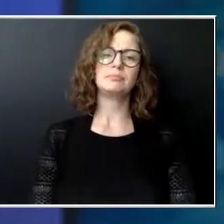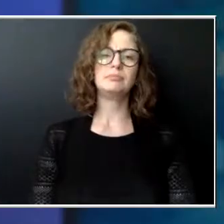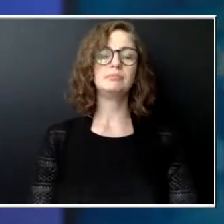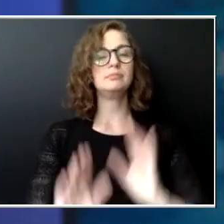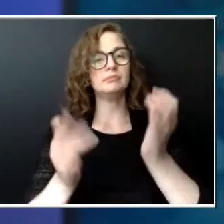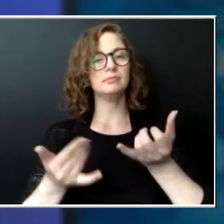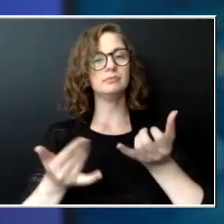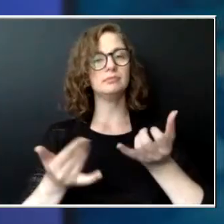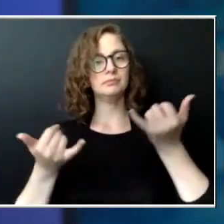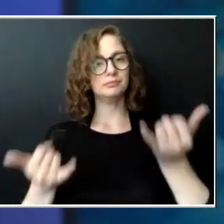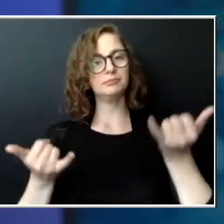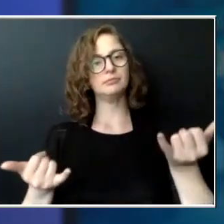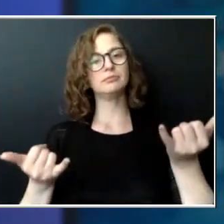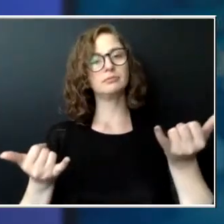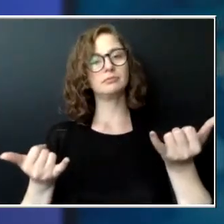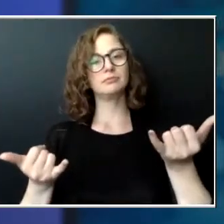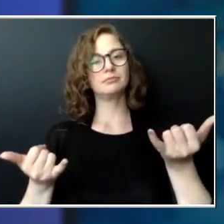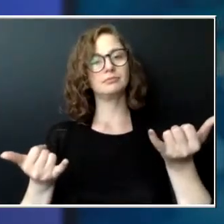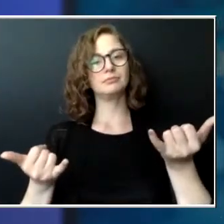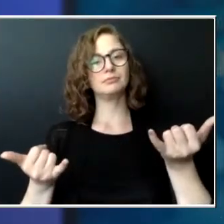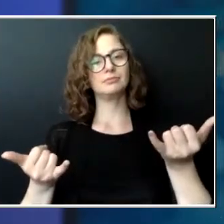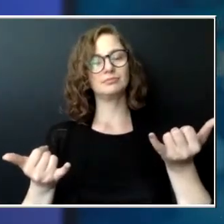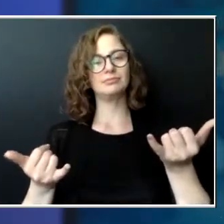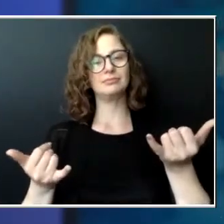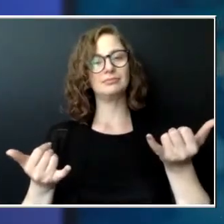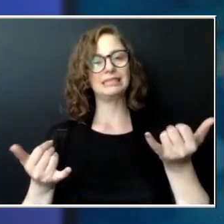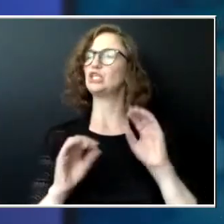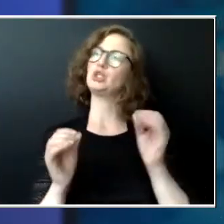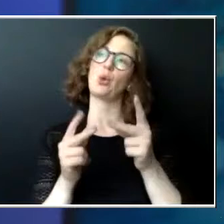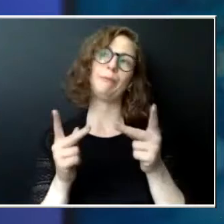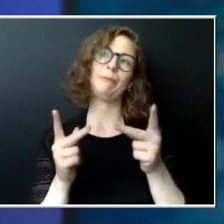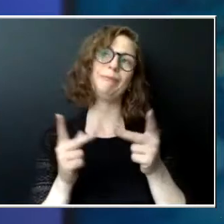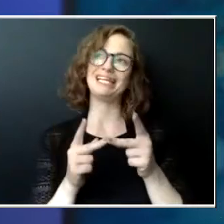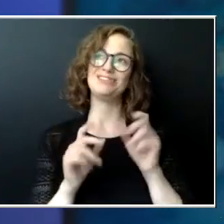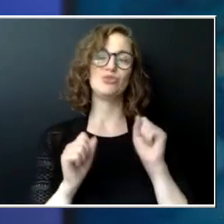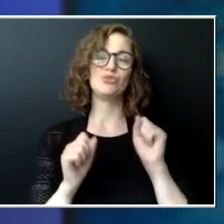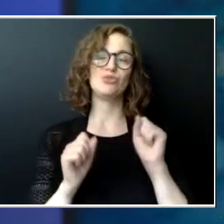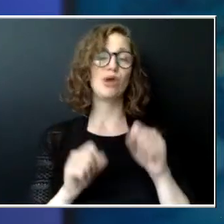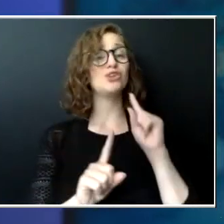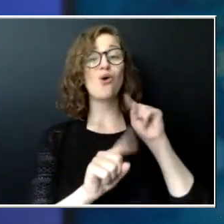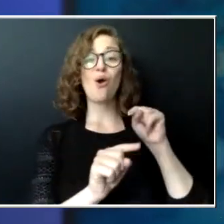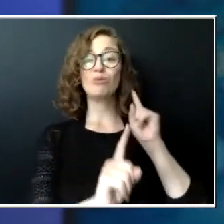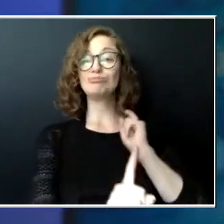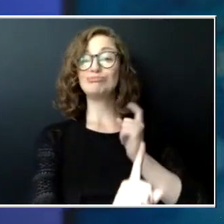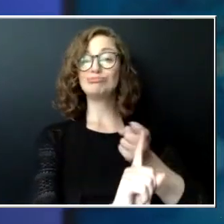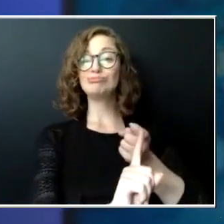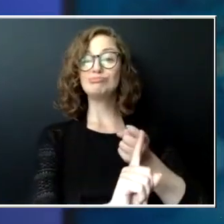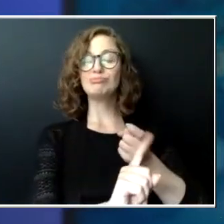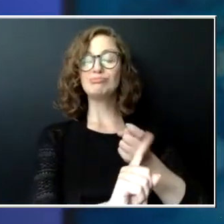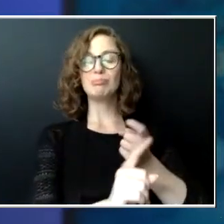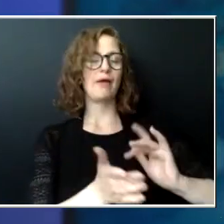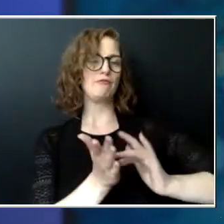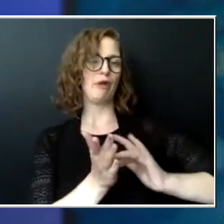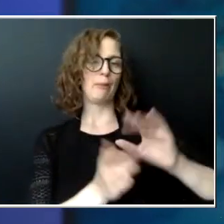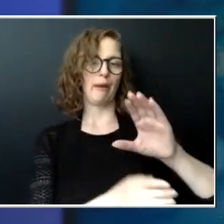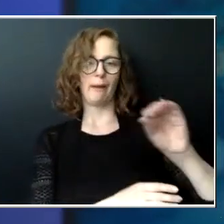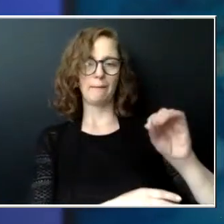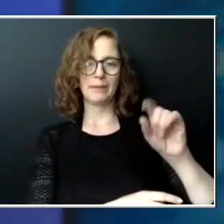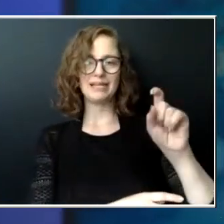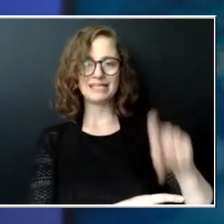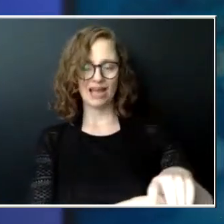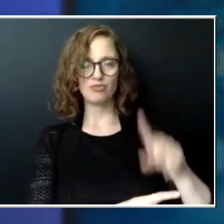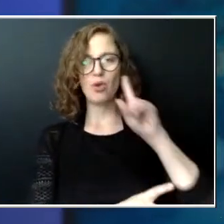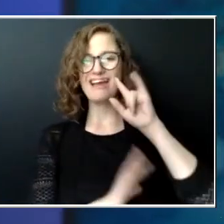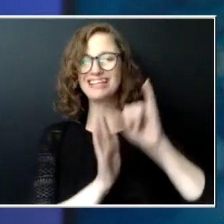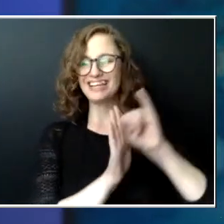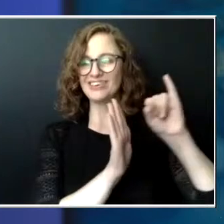are specifically, there's no place to donate cells, but pharma companies themselves, they have to identify their certain individuals.